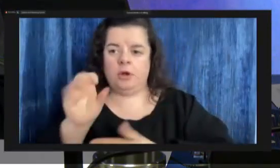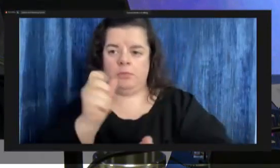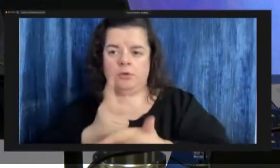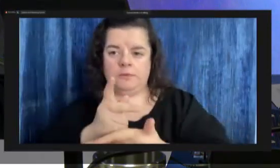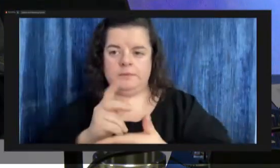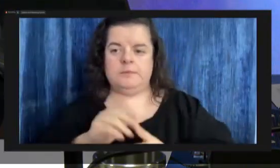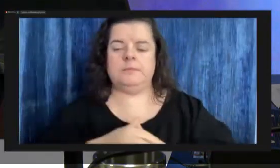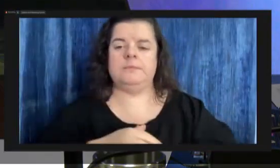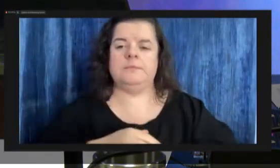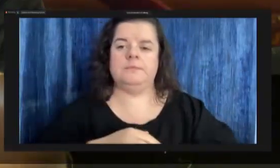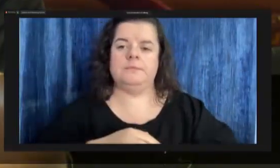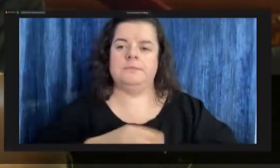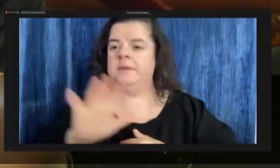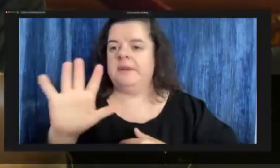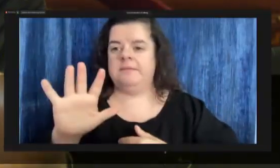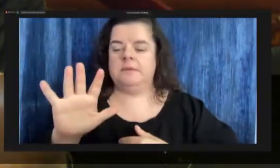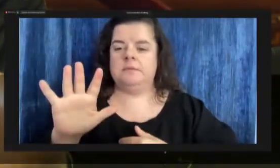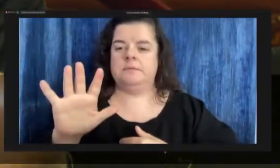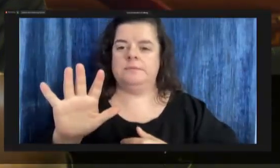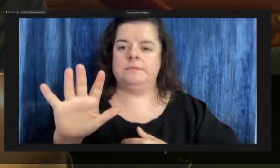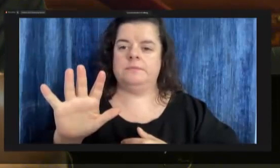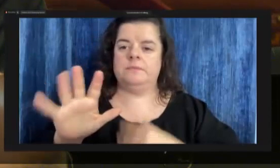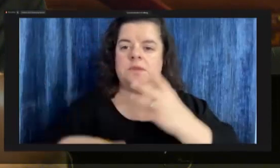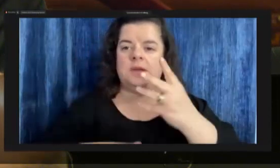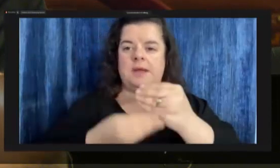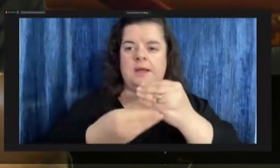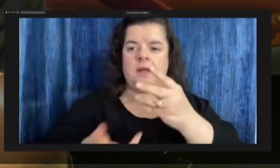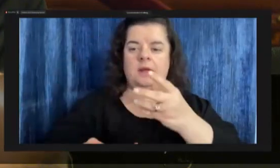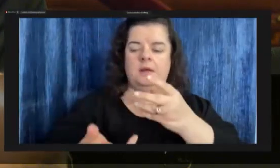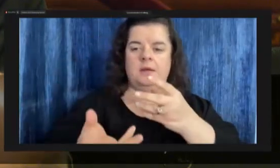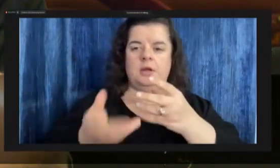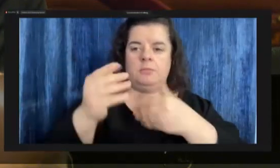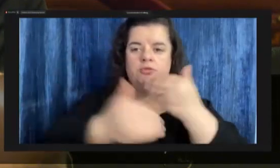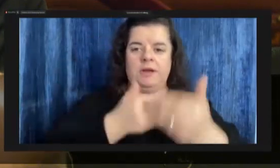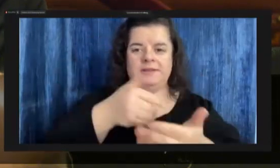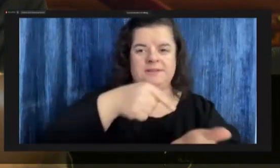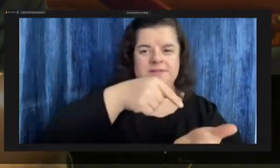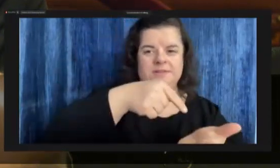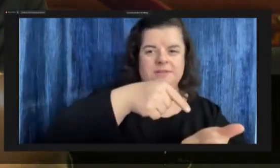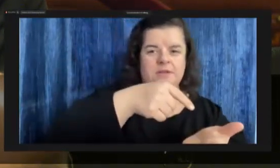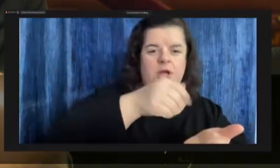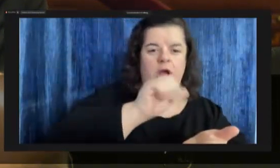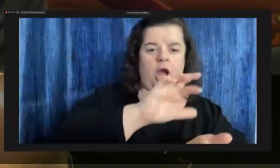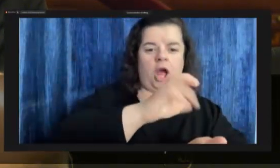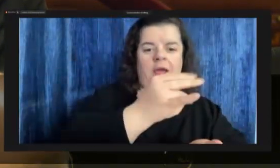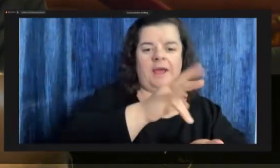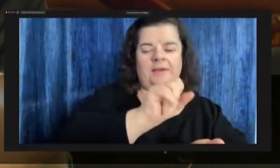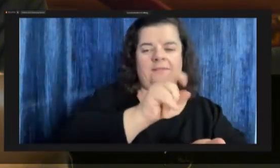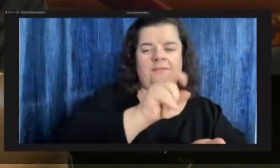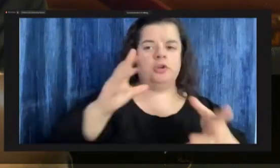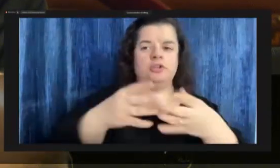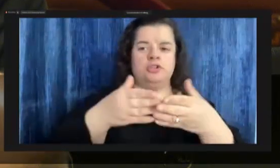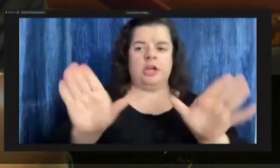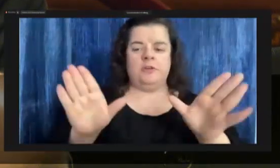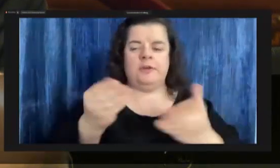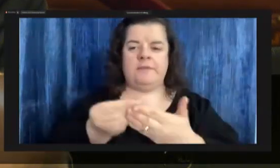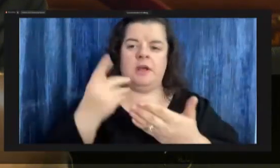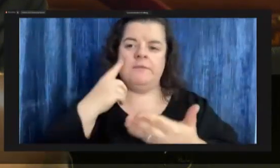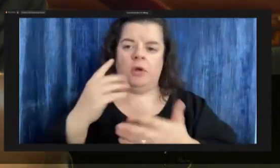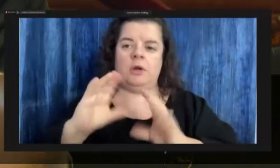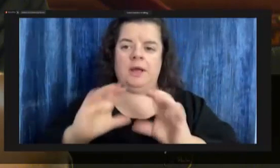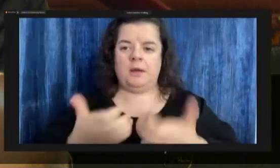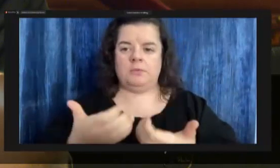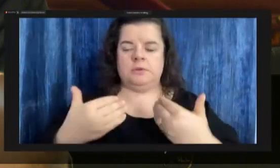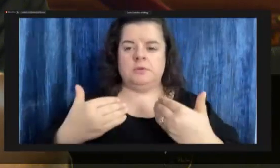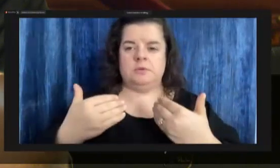Number 5. Number 5 is adding the processing archivist to the general fund in the council as a body budget. They were